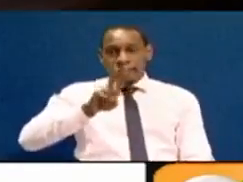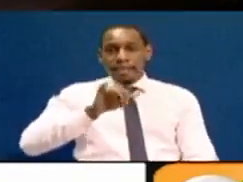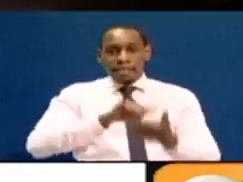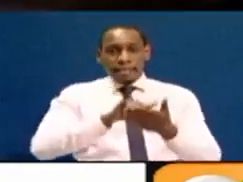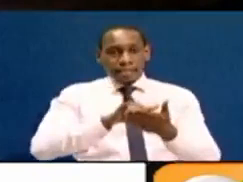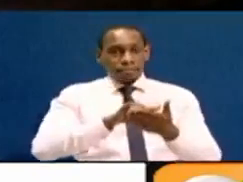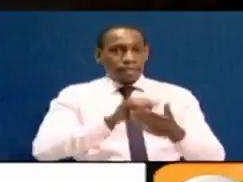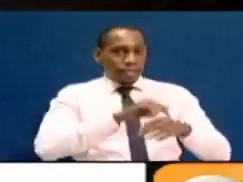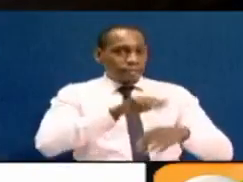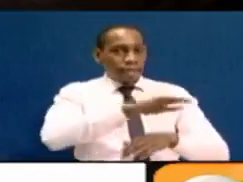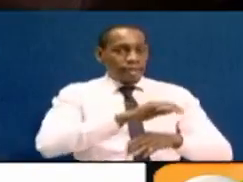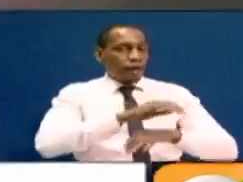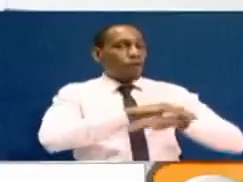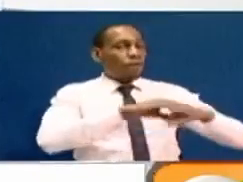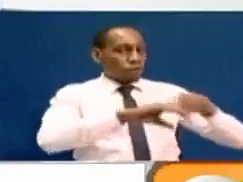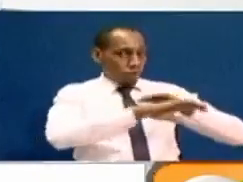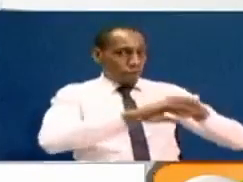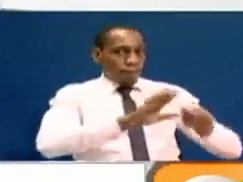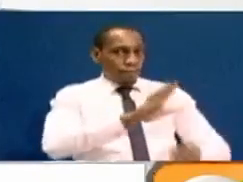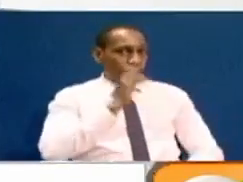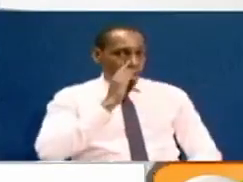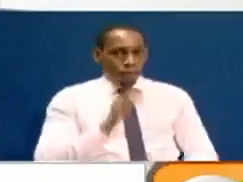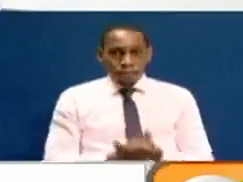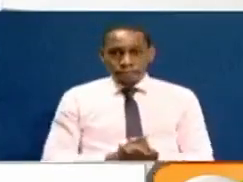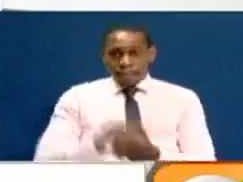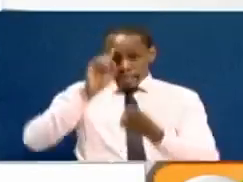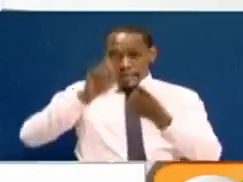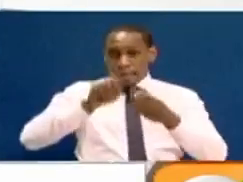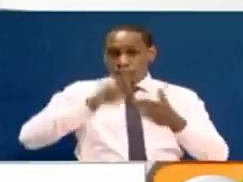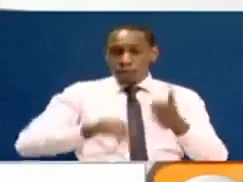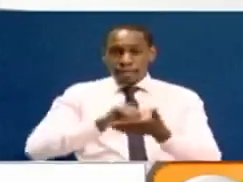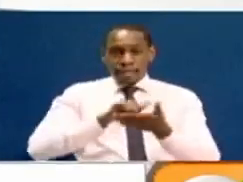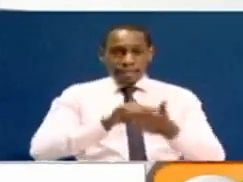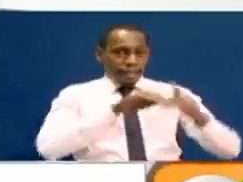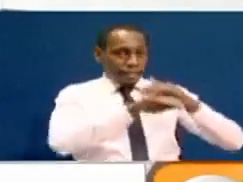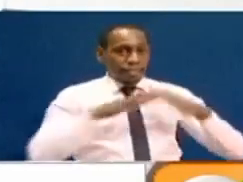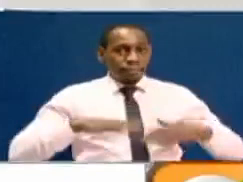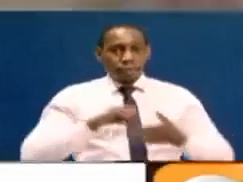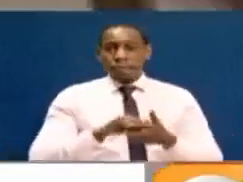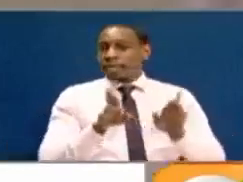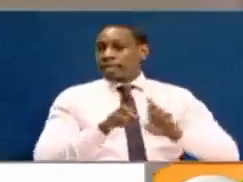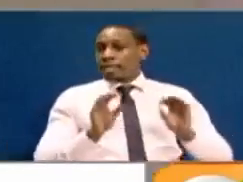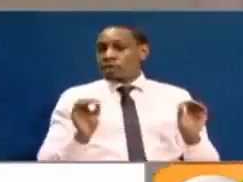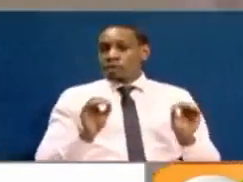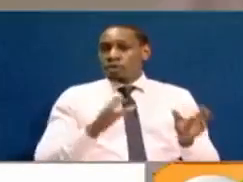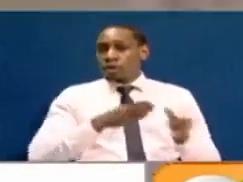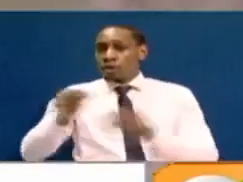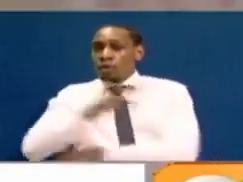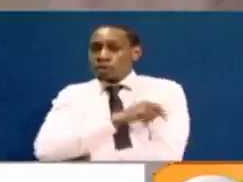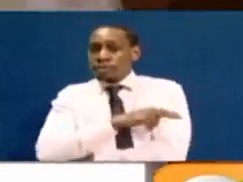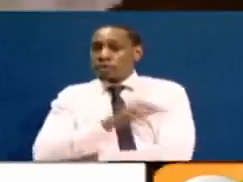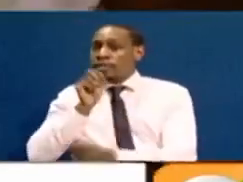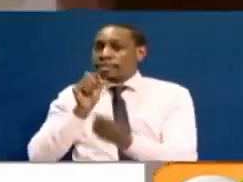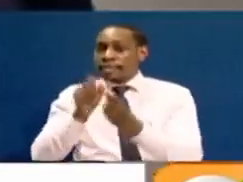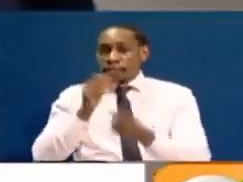from the comfort of their homes. The goal is to reach those who may be reluctant to go to a clinic for